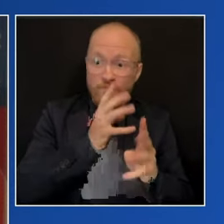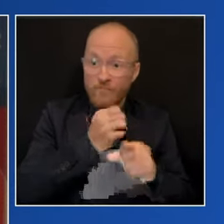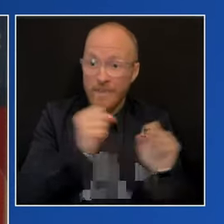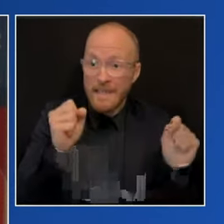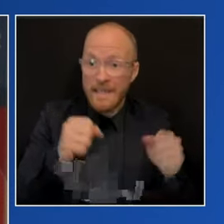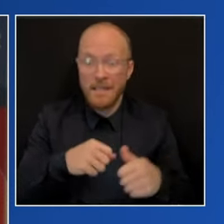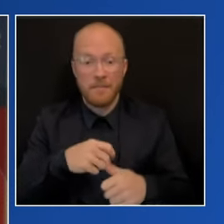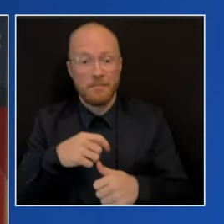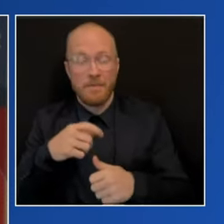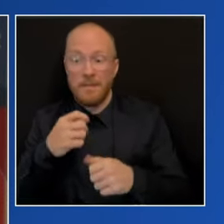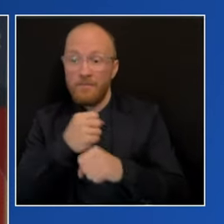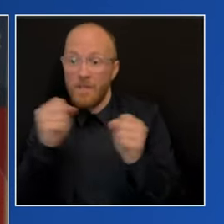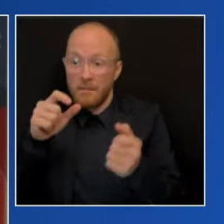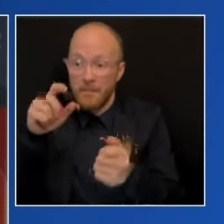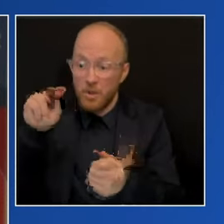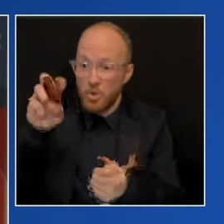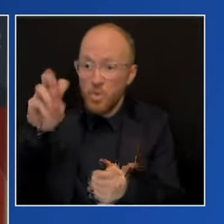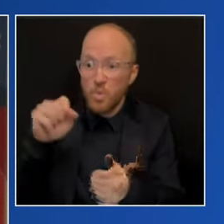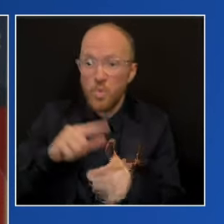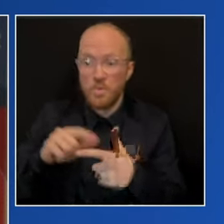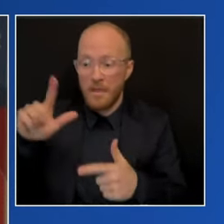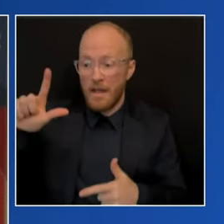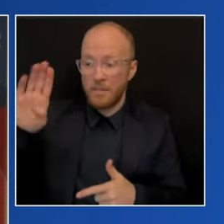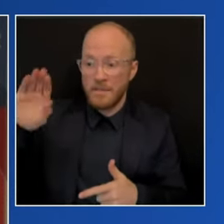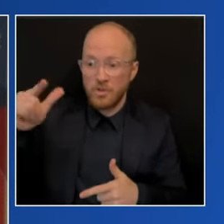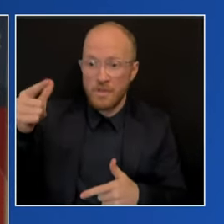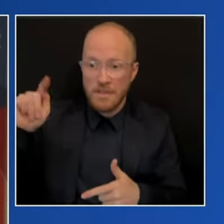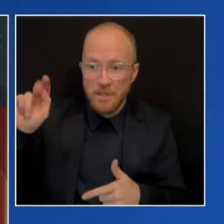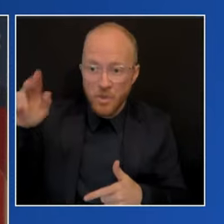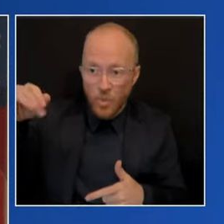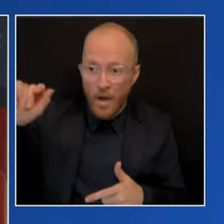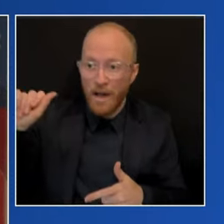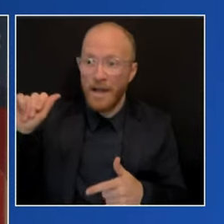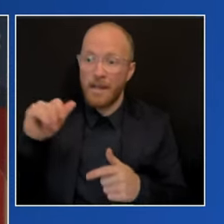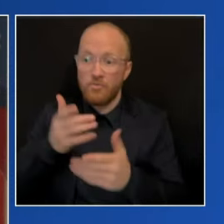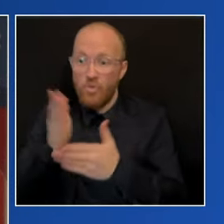assemble, women's rights, LGBTQ rights. People are going to jail. So much more.